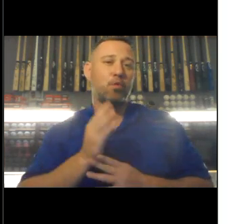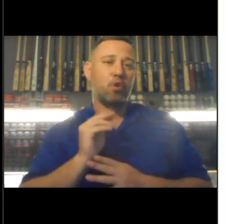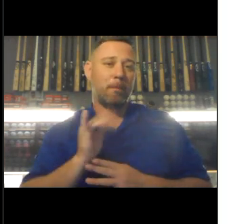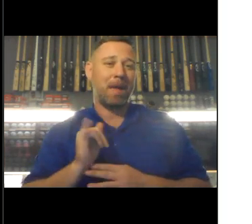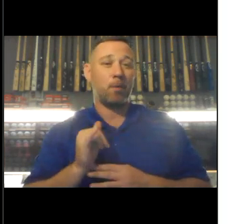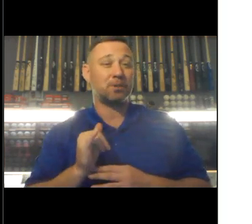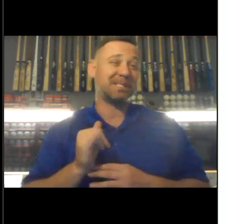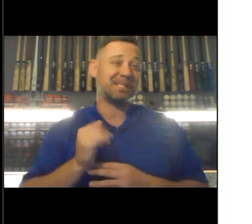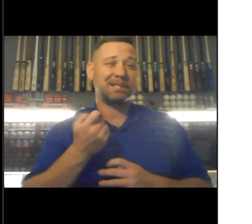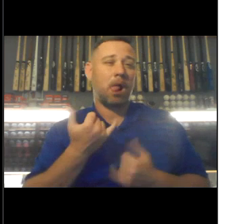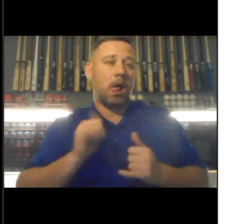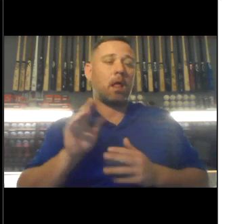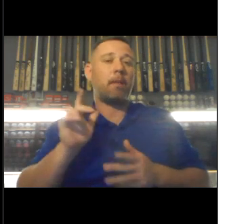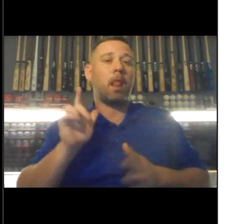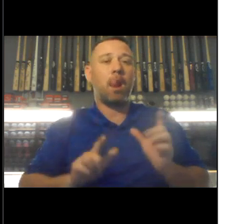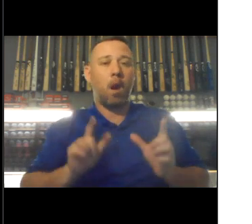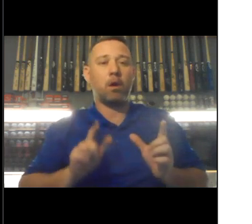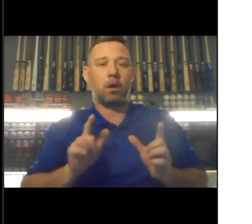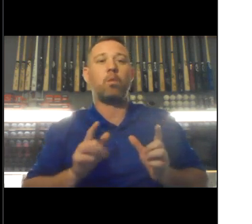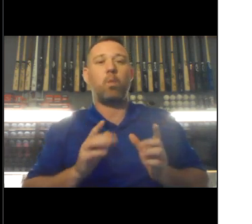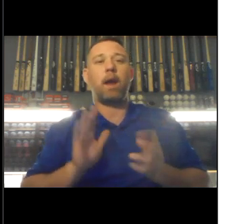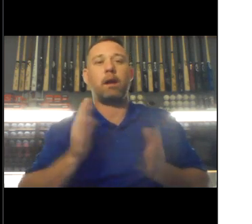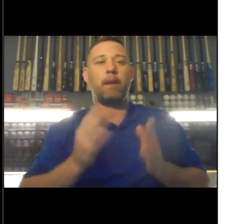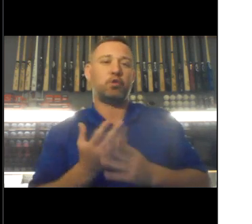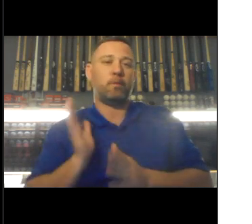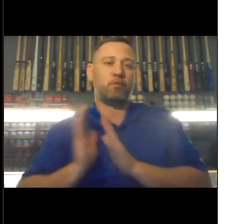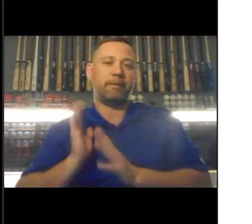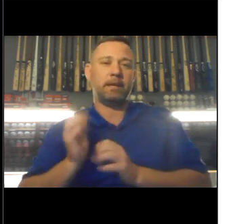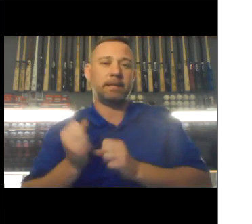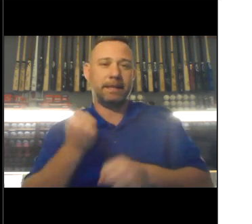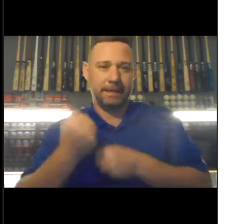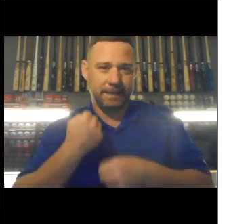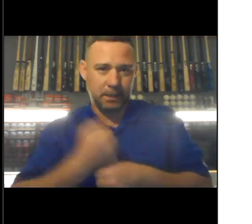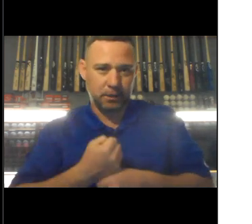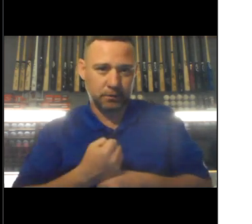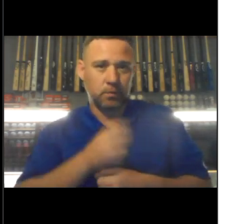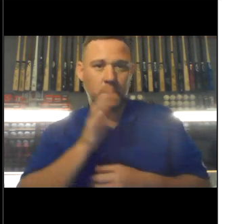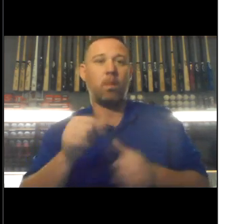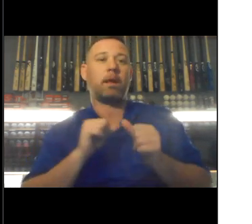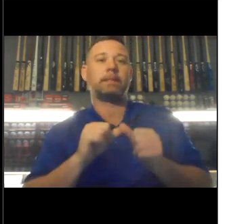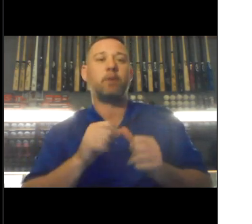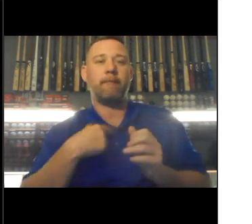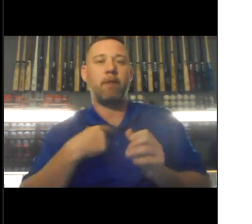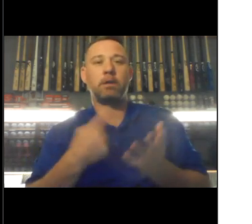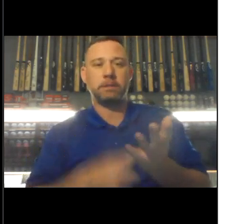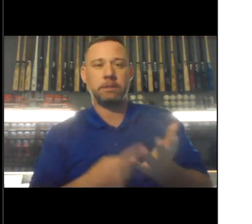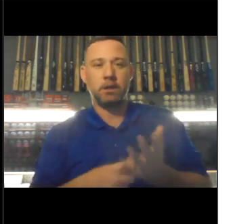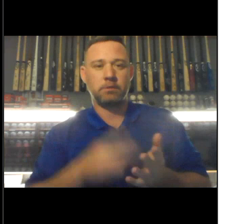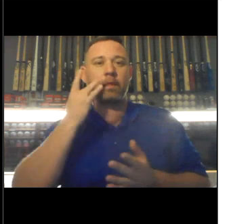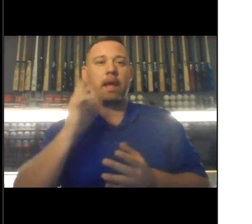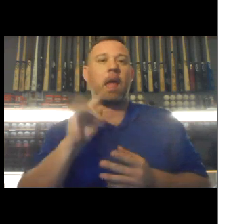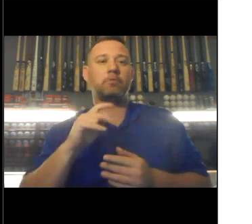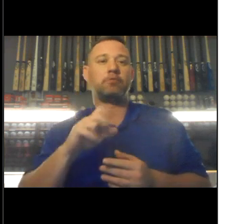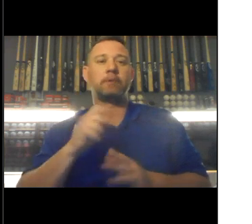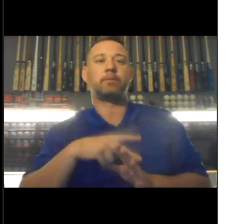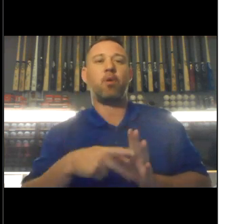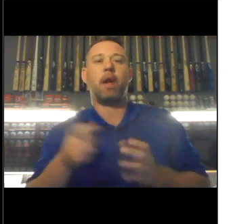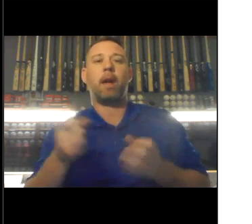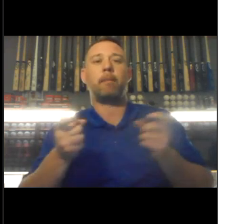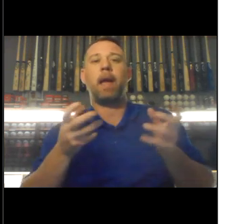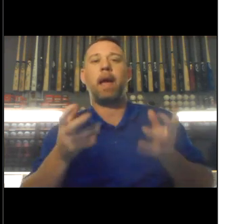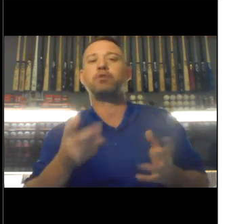lower when comparing to the prior fiscal years. We will continue to have our ongoing discussions with our Caltrans program managers to